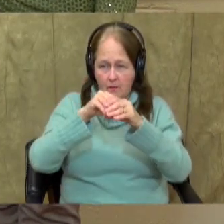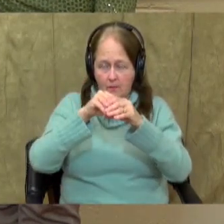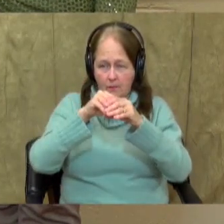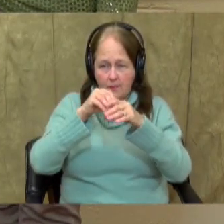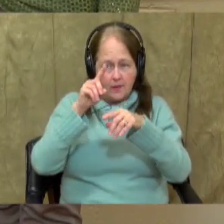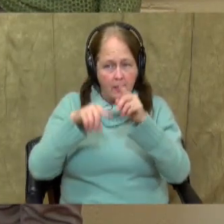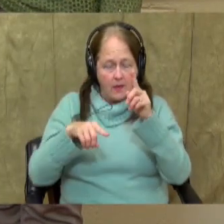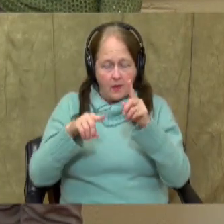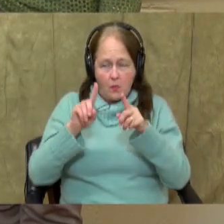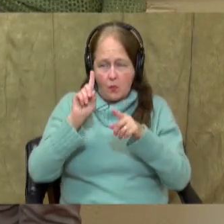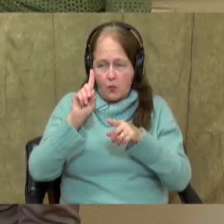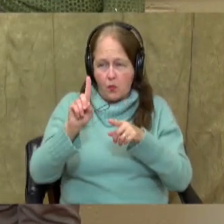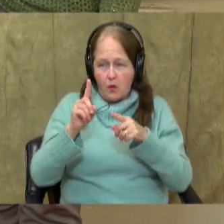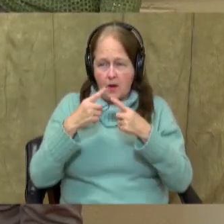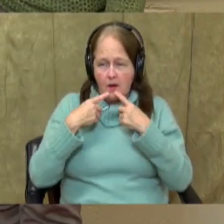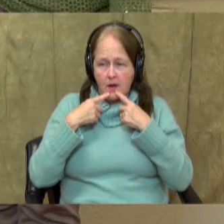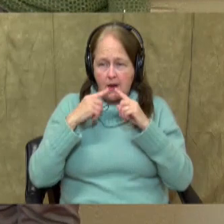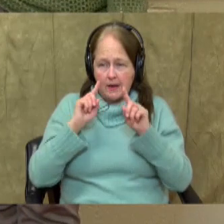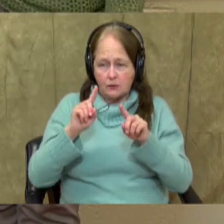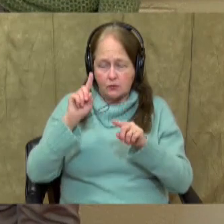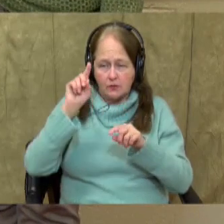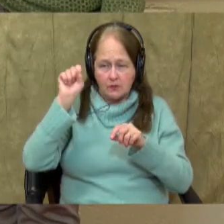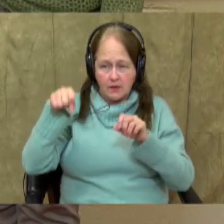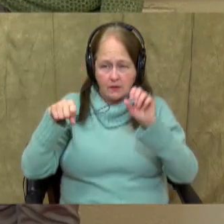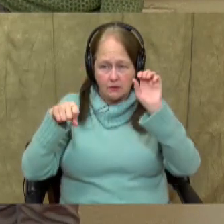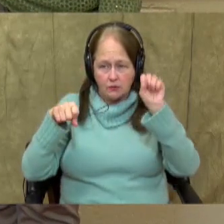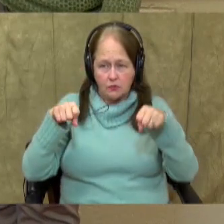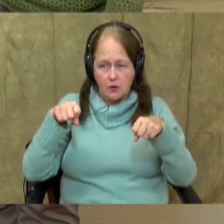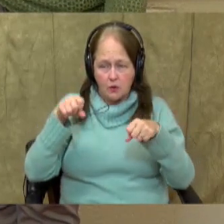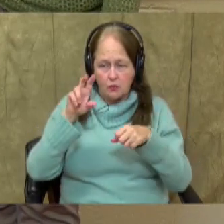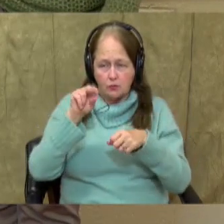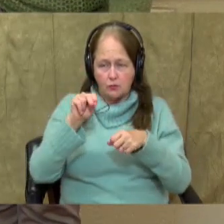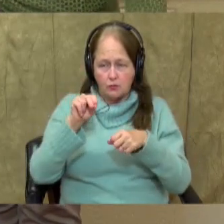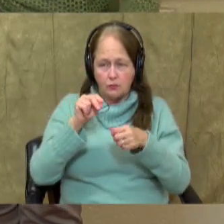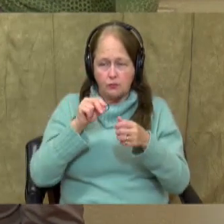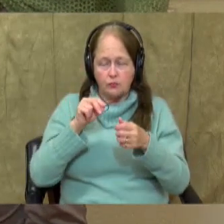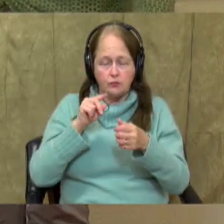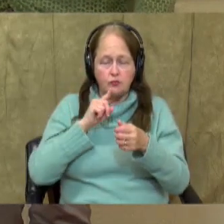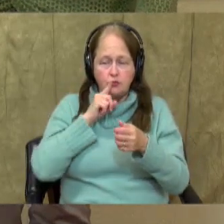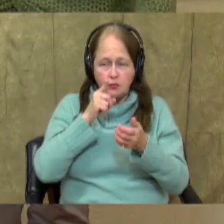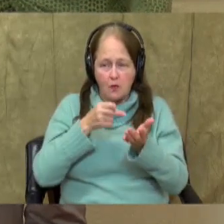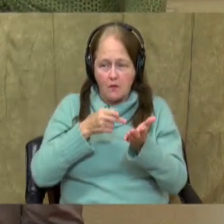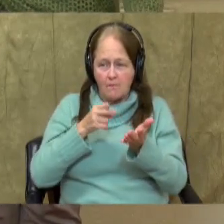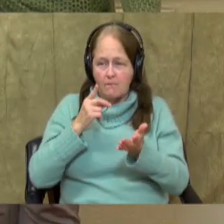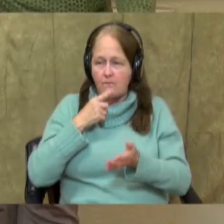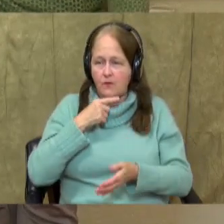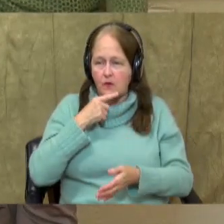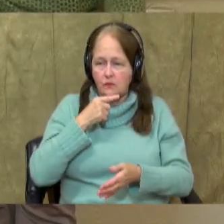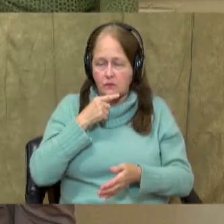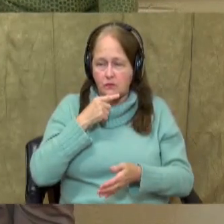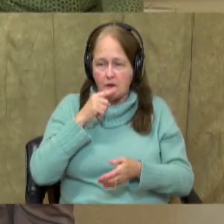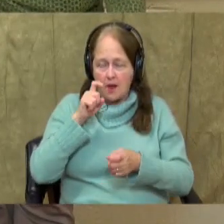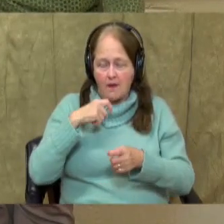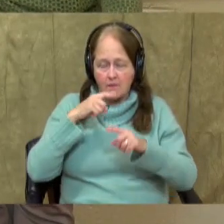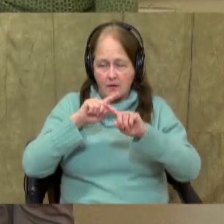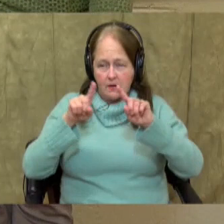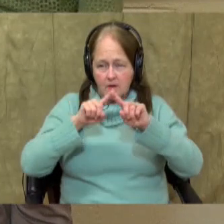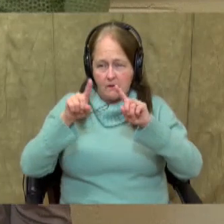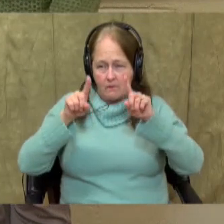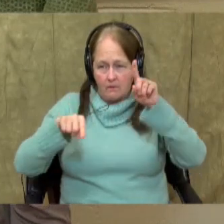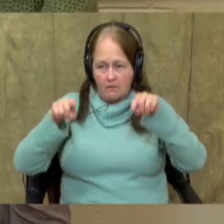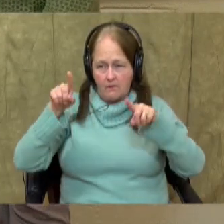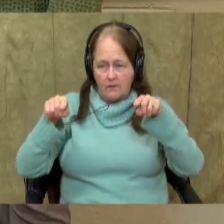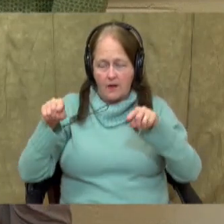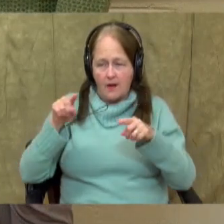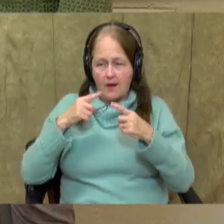be a one-answer question like yes or no, true or false. It has to have a variability of answers to the